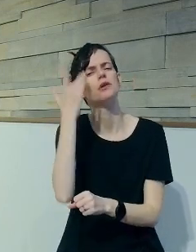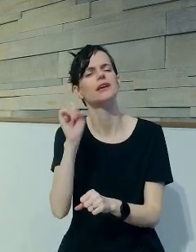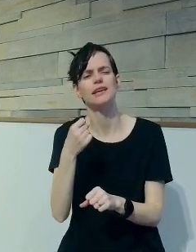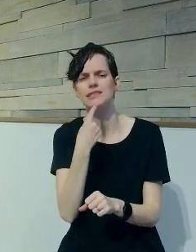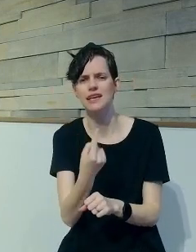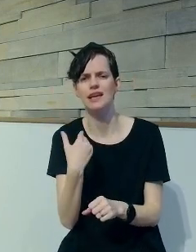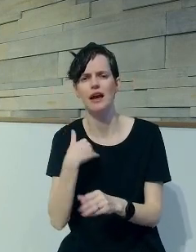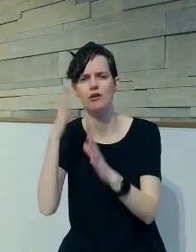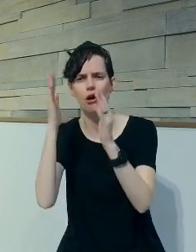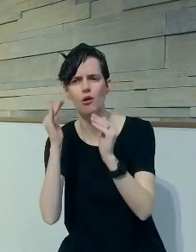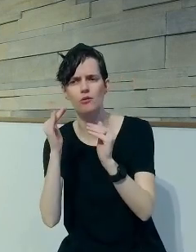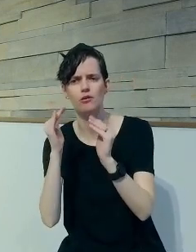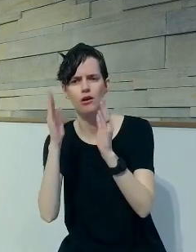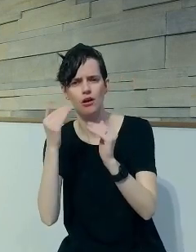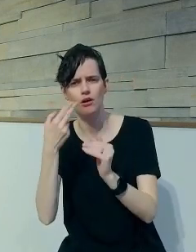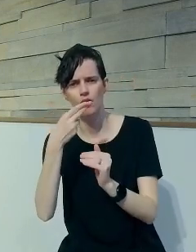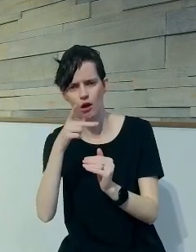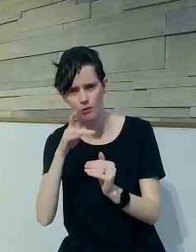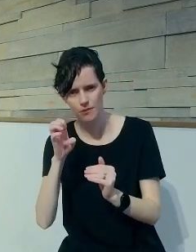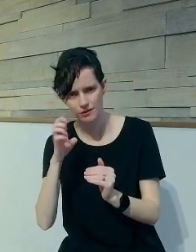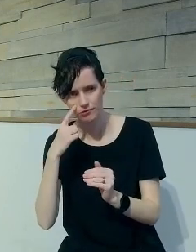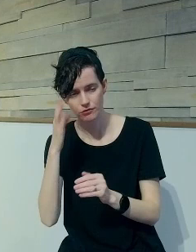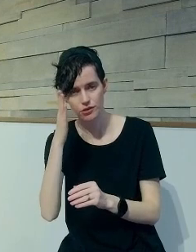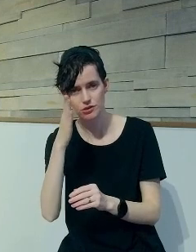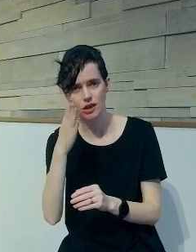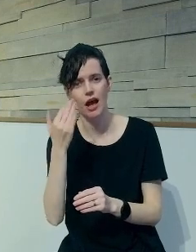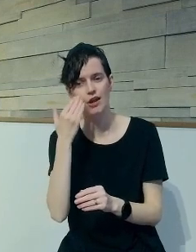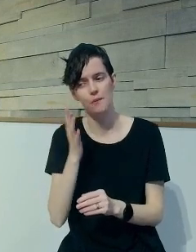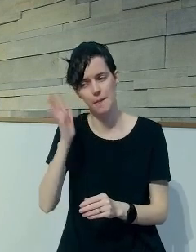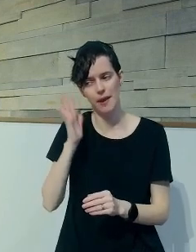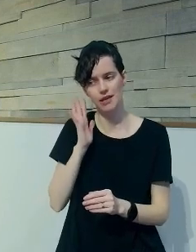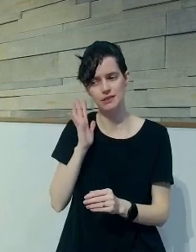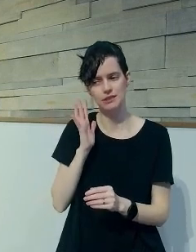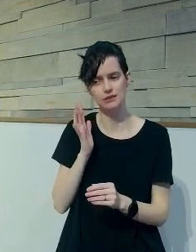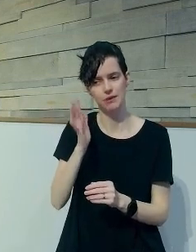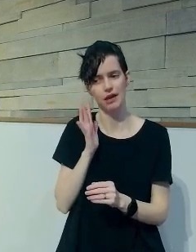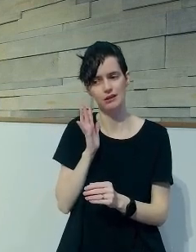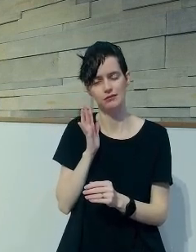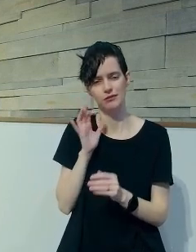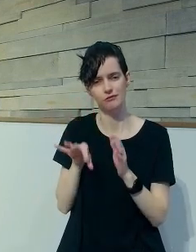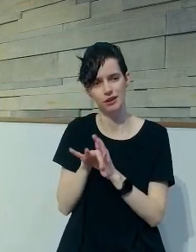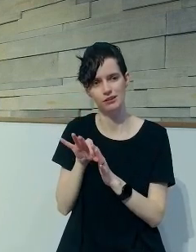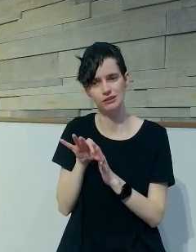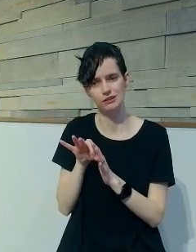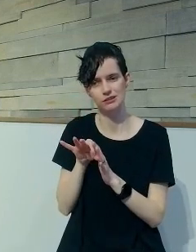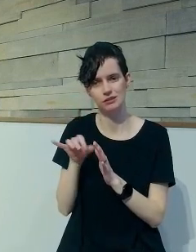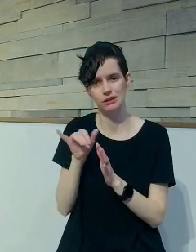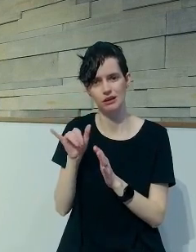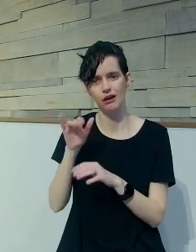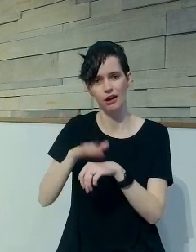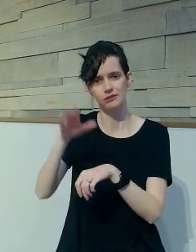that there's hope for the future is because, again, I know my past. The past is found ultimately on a hill